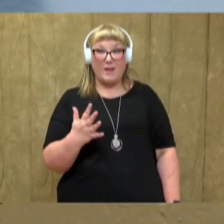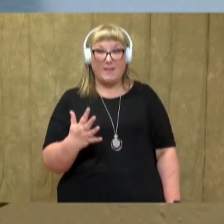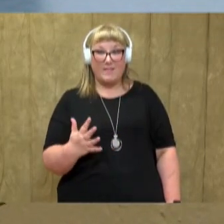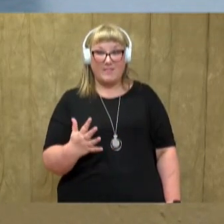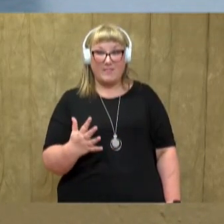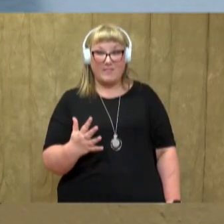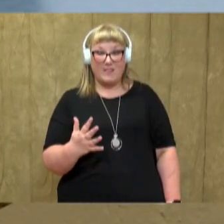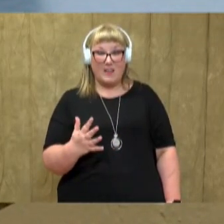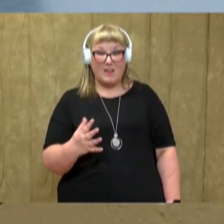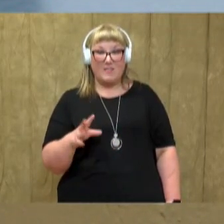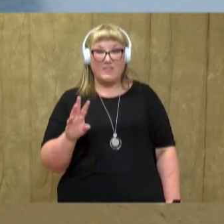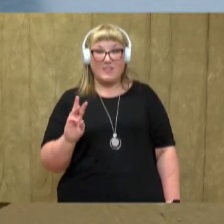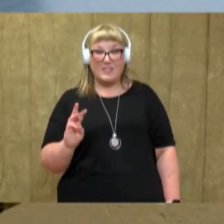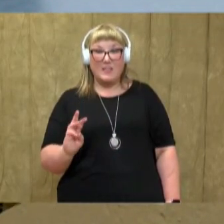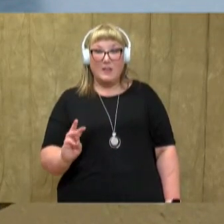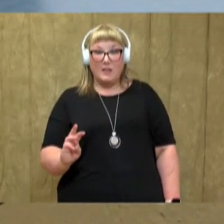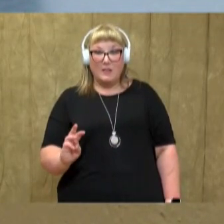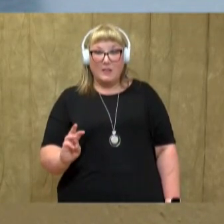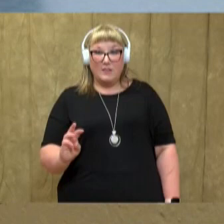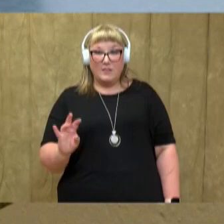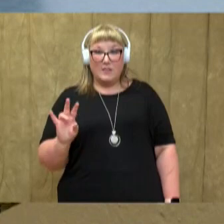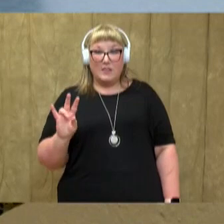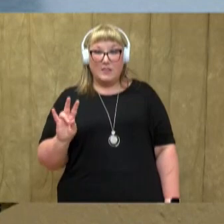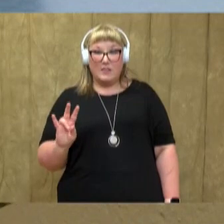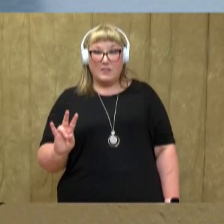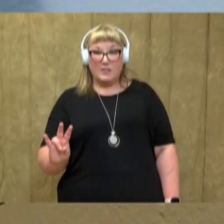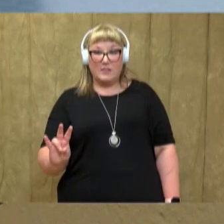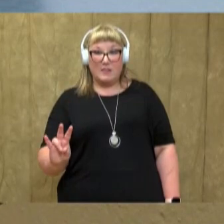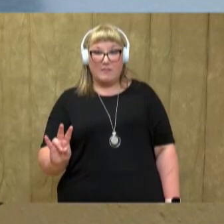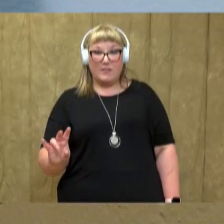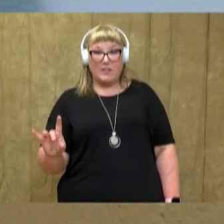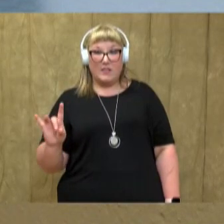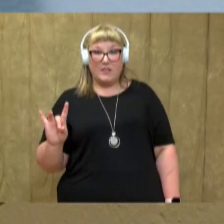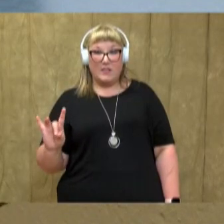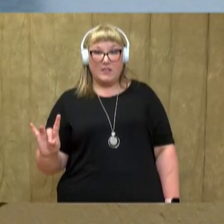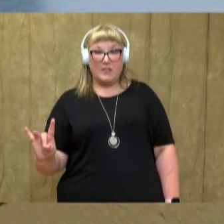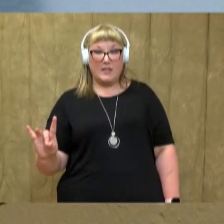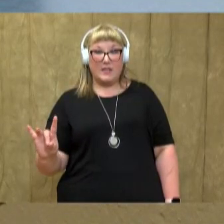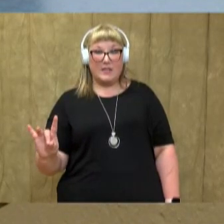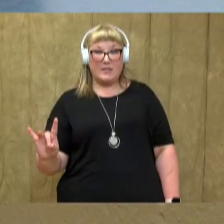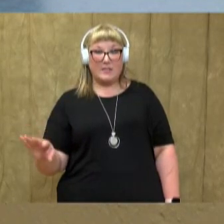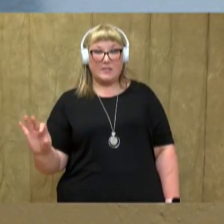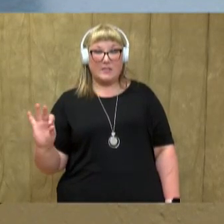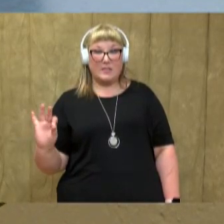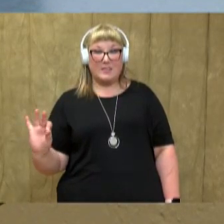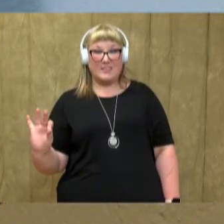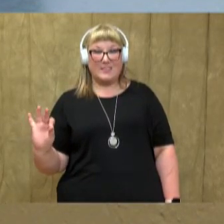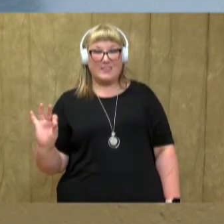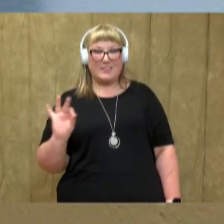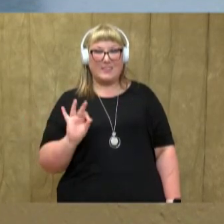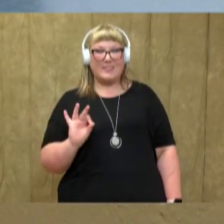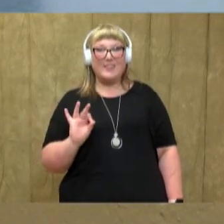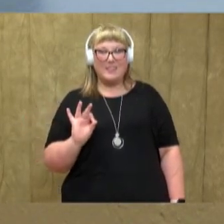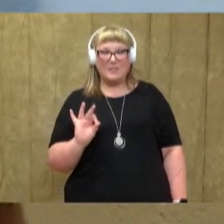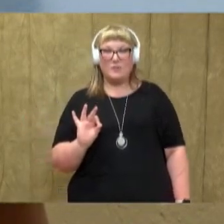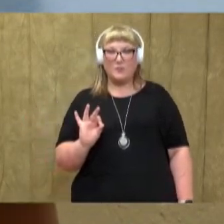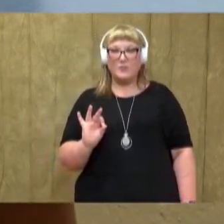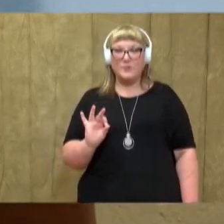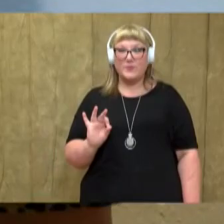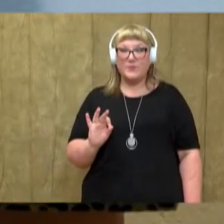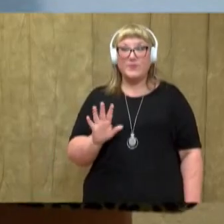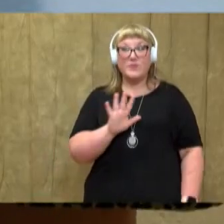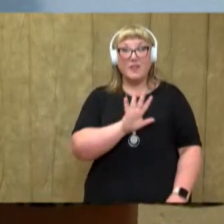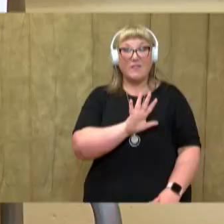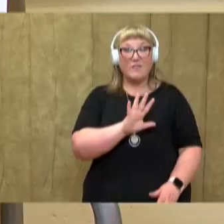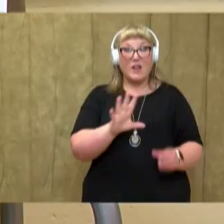4, 5, 6, 7, 8, 9. So we know that